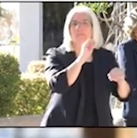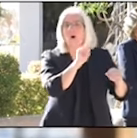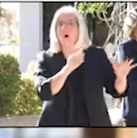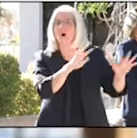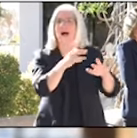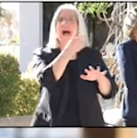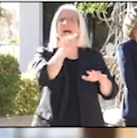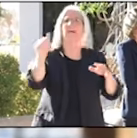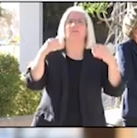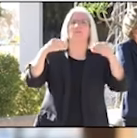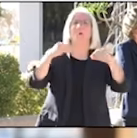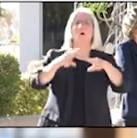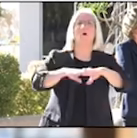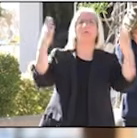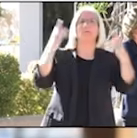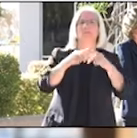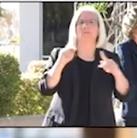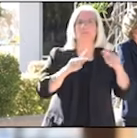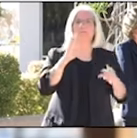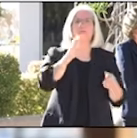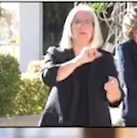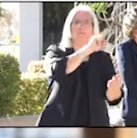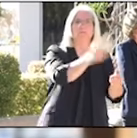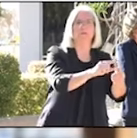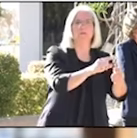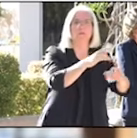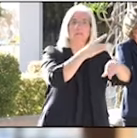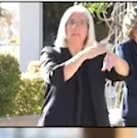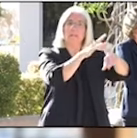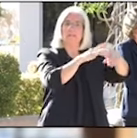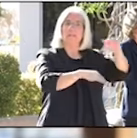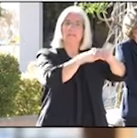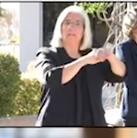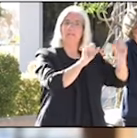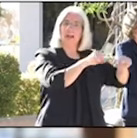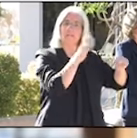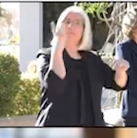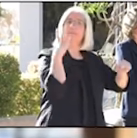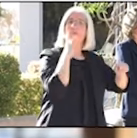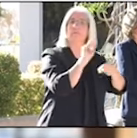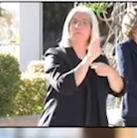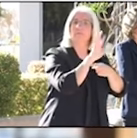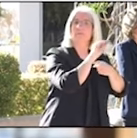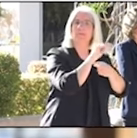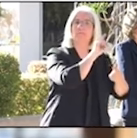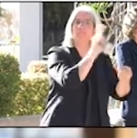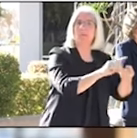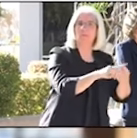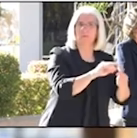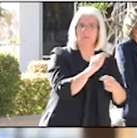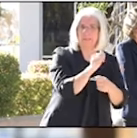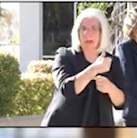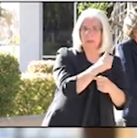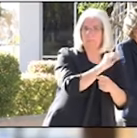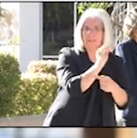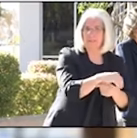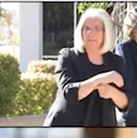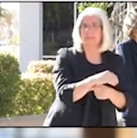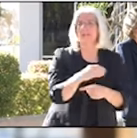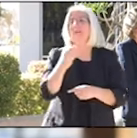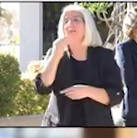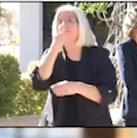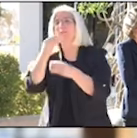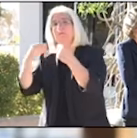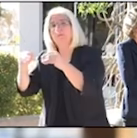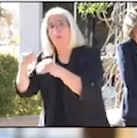will be limited to a 10% capacity indoors. Grocery stores, drug stores, and pharmacies, however, will be